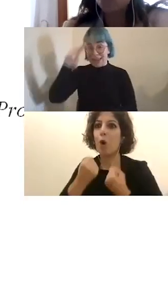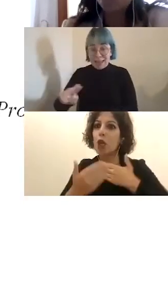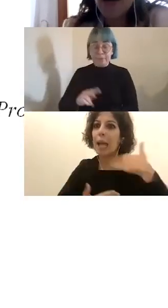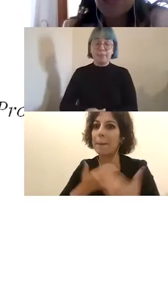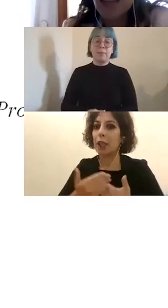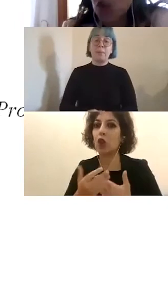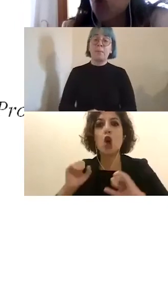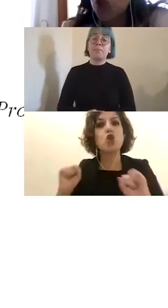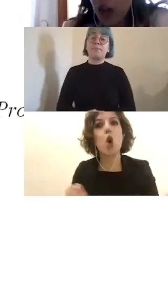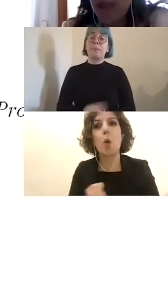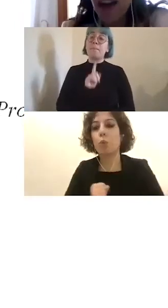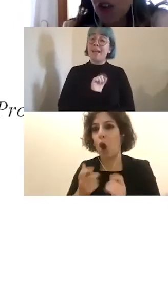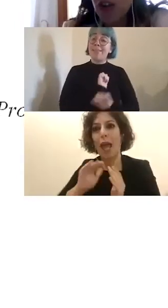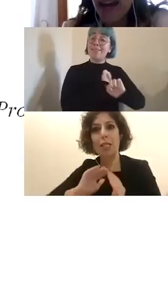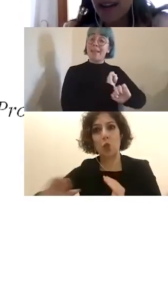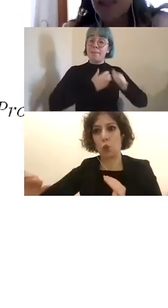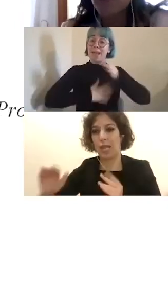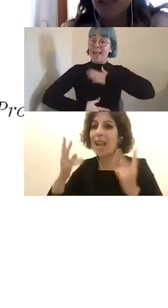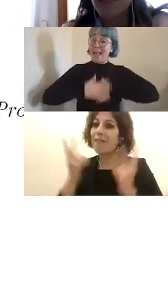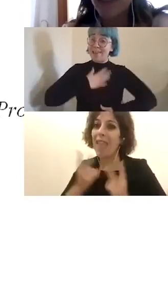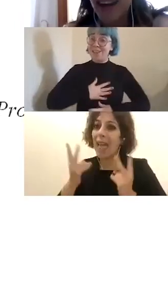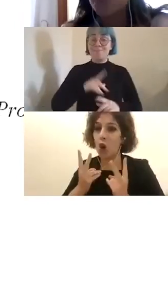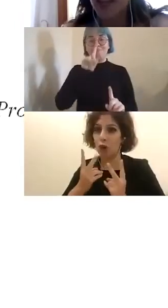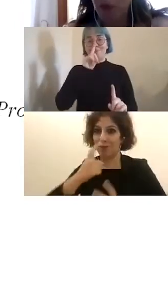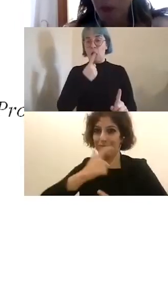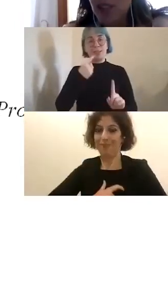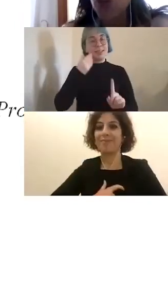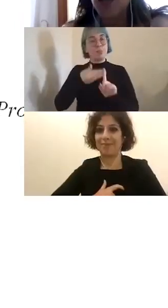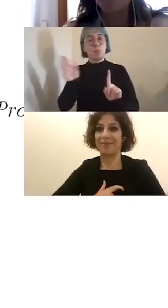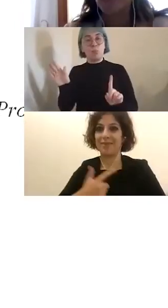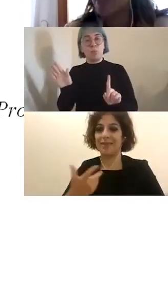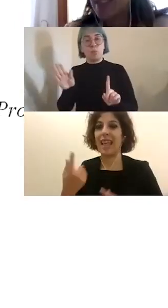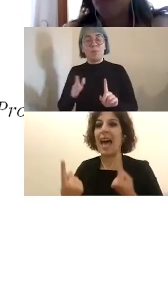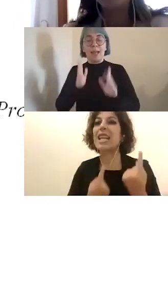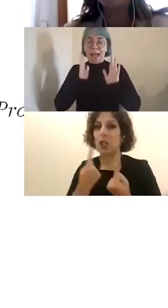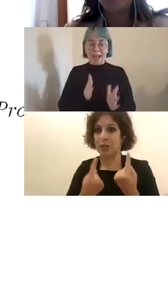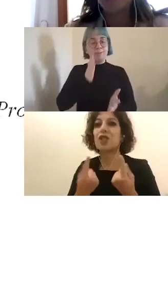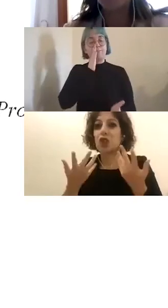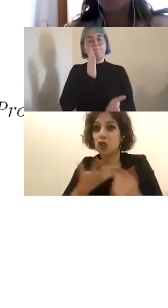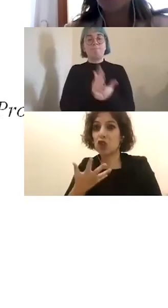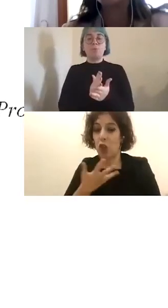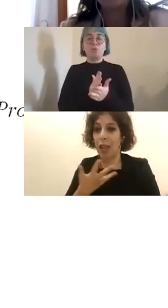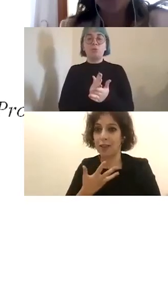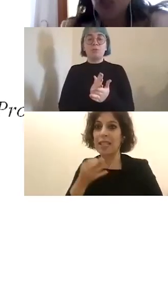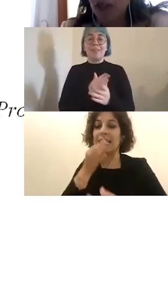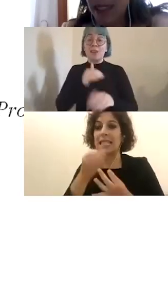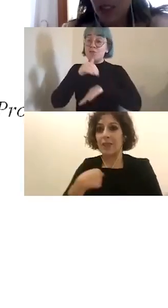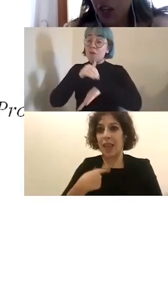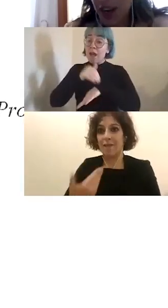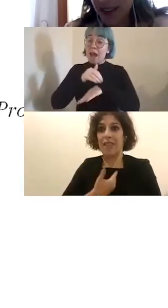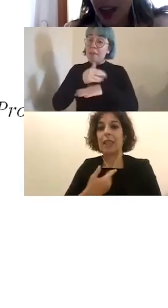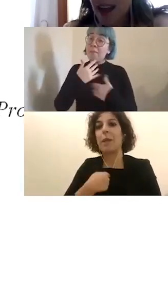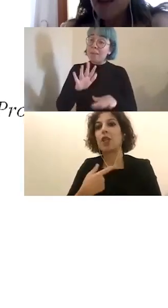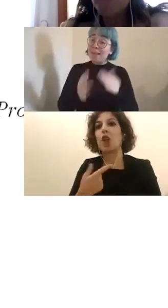the element of the behavior cannot be excluded. It is true that the crime has